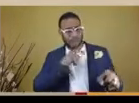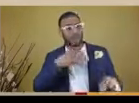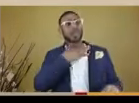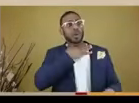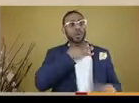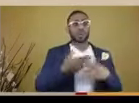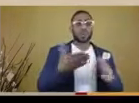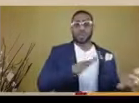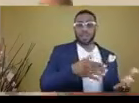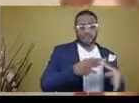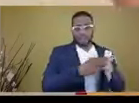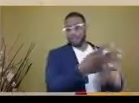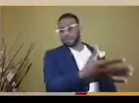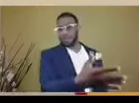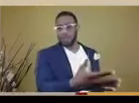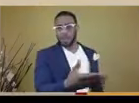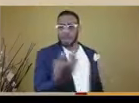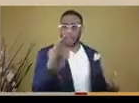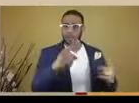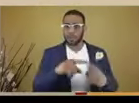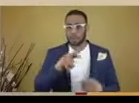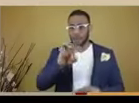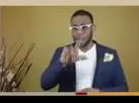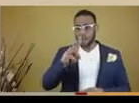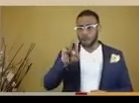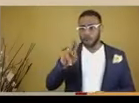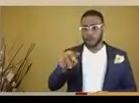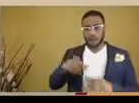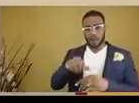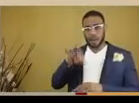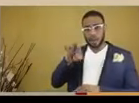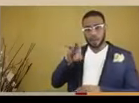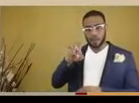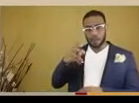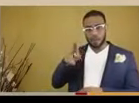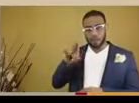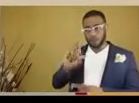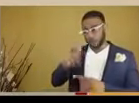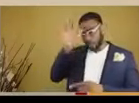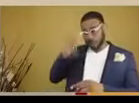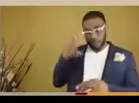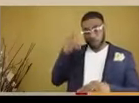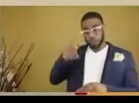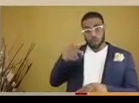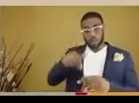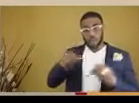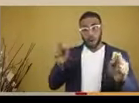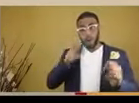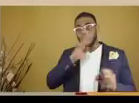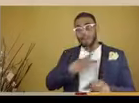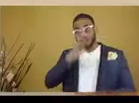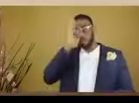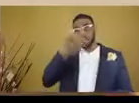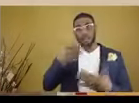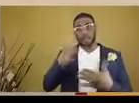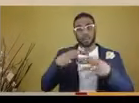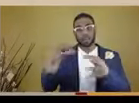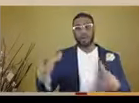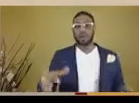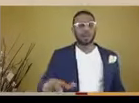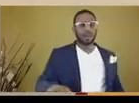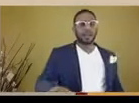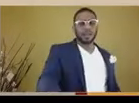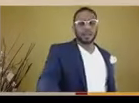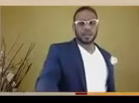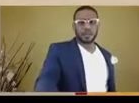death and they let him go. It happened to Michael Brown in Ferguson, when a man can shoot him in cold blood and let him go. So we've been